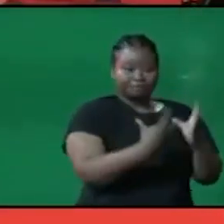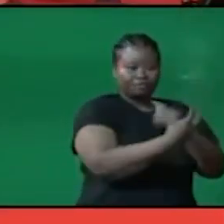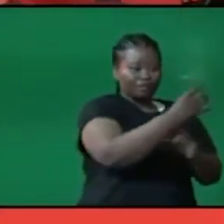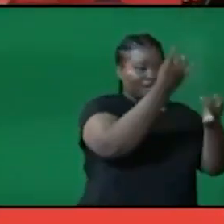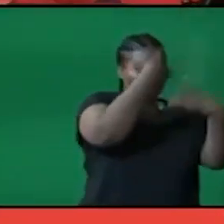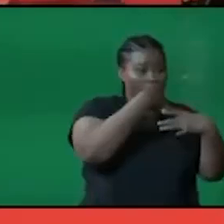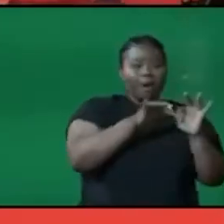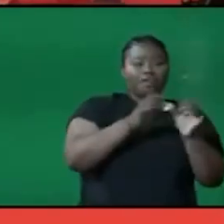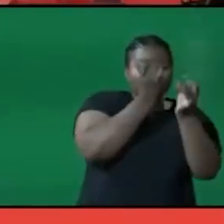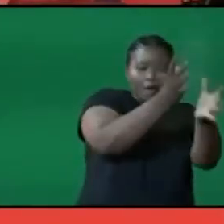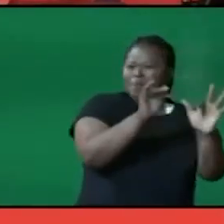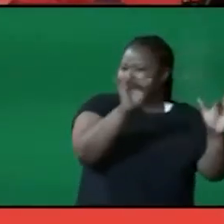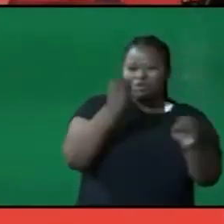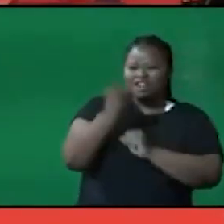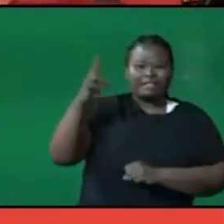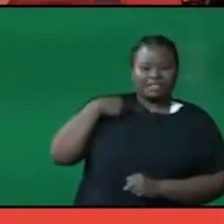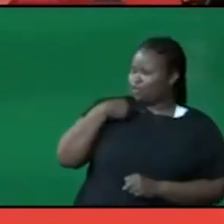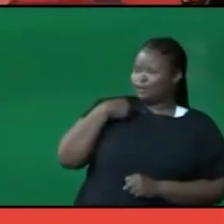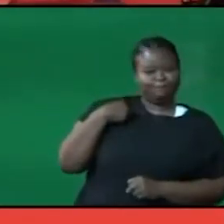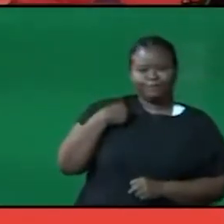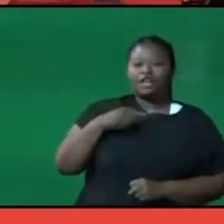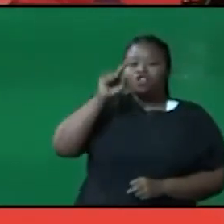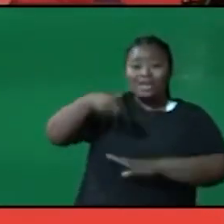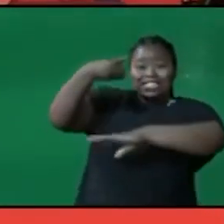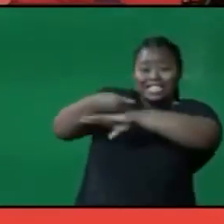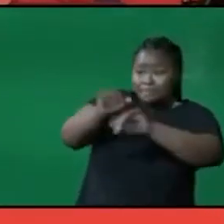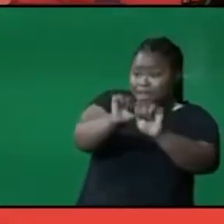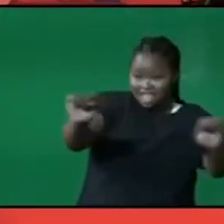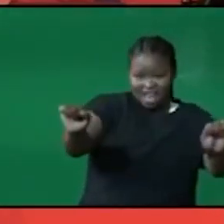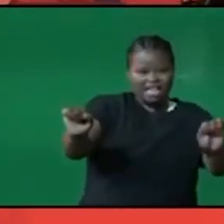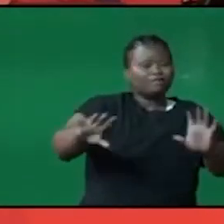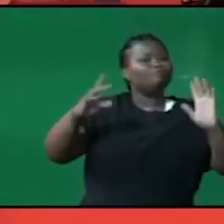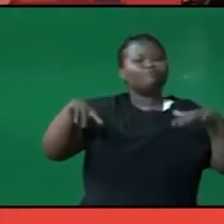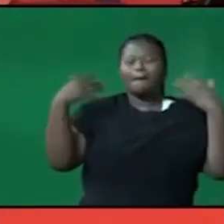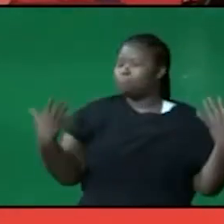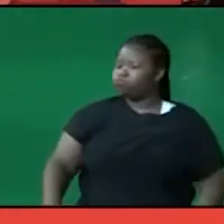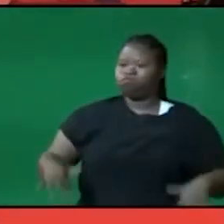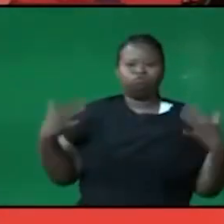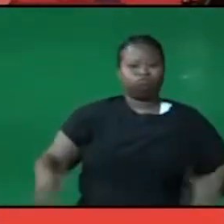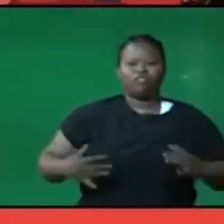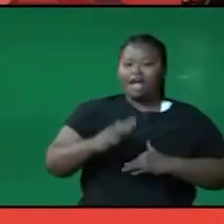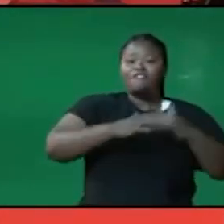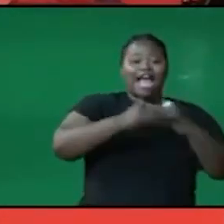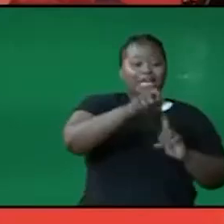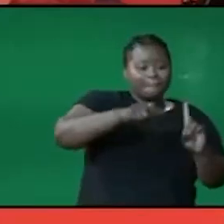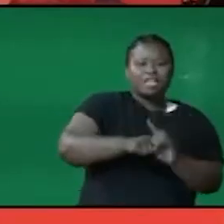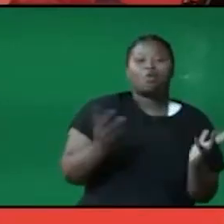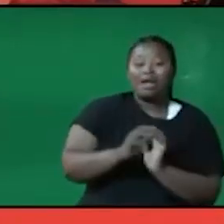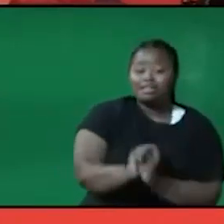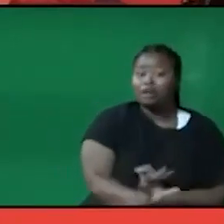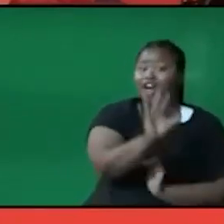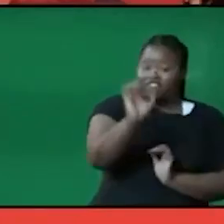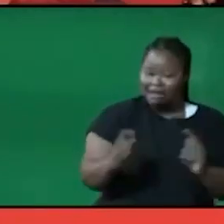that you did not disappoint them. Your discipline is celebrated by everyone in South